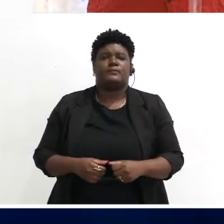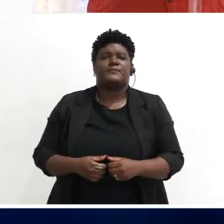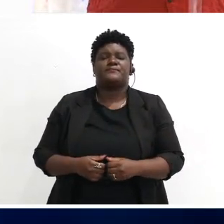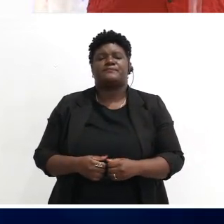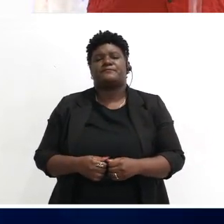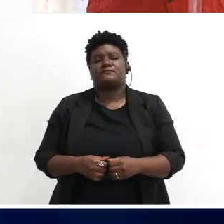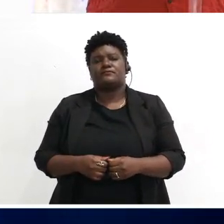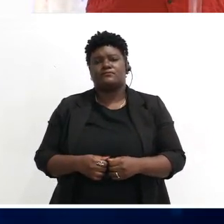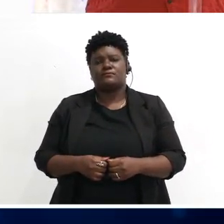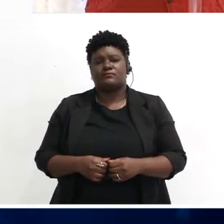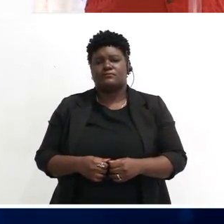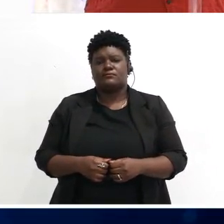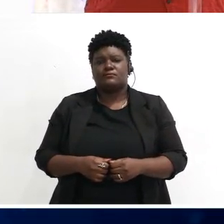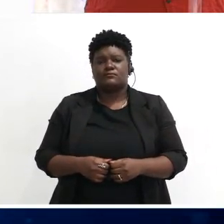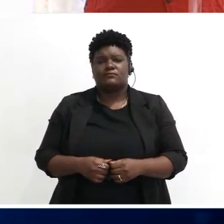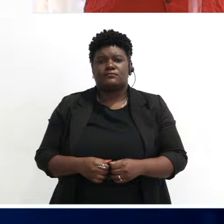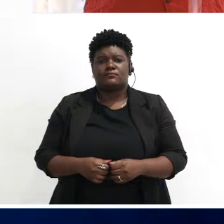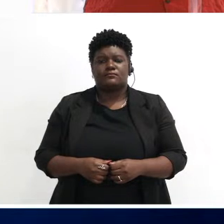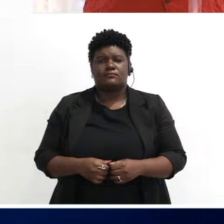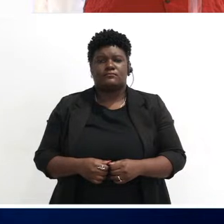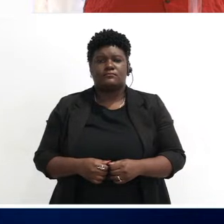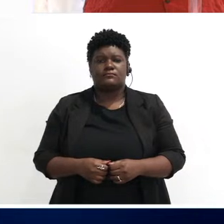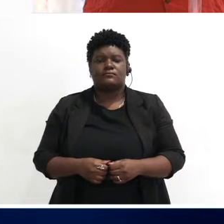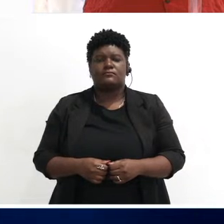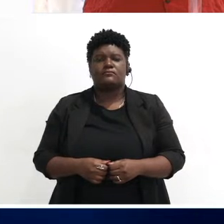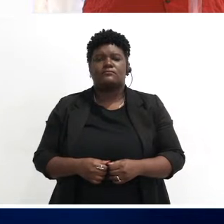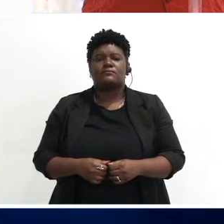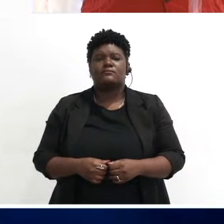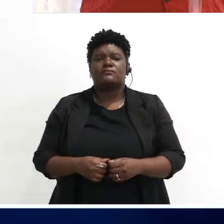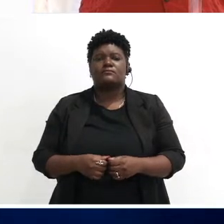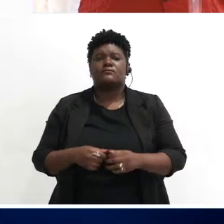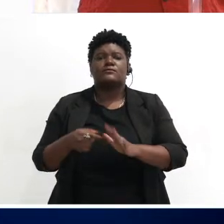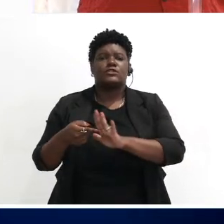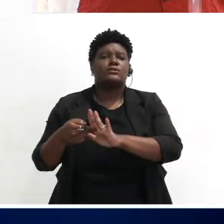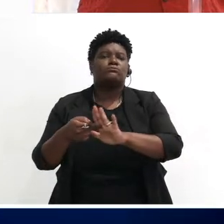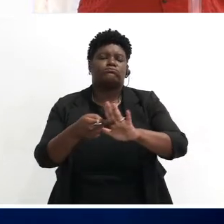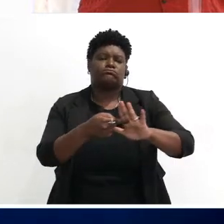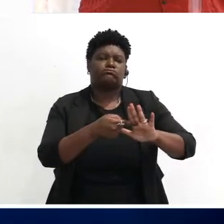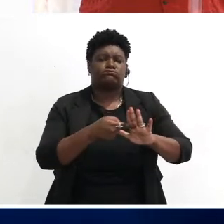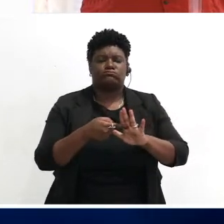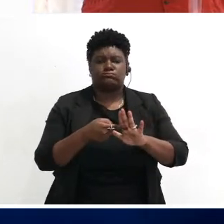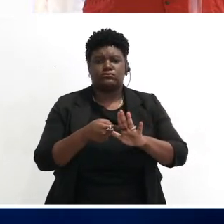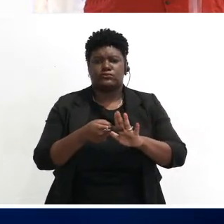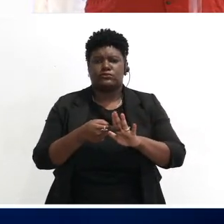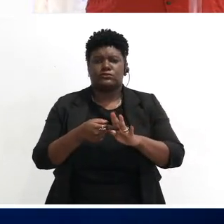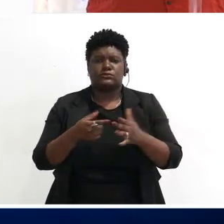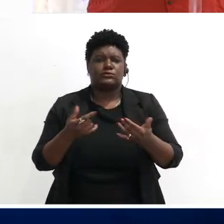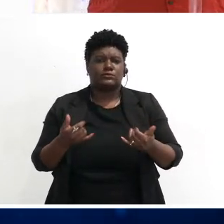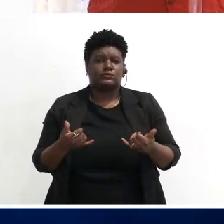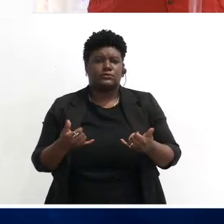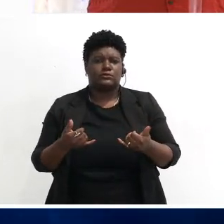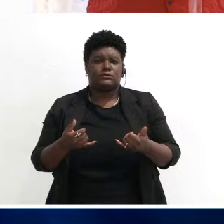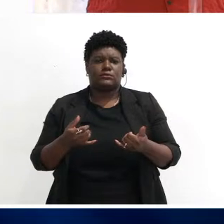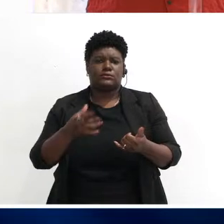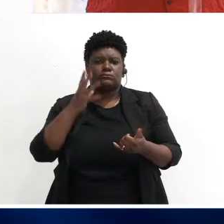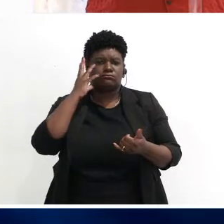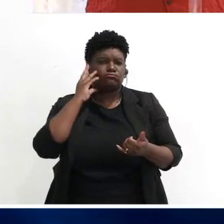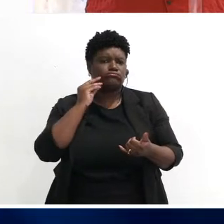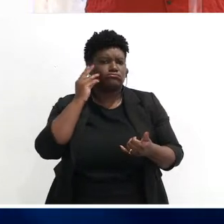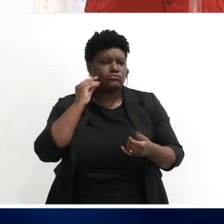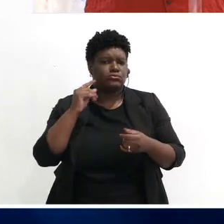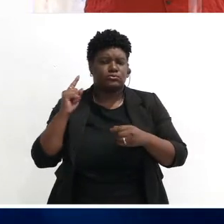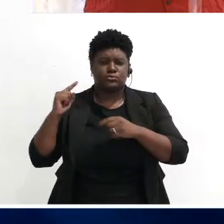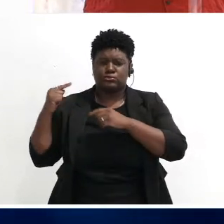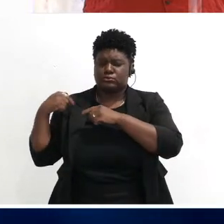So this is just kind of showing a trend of over history and over time of the types